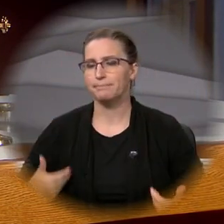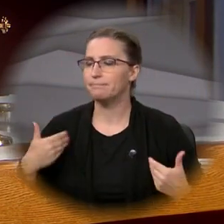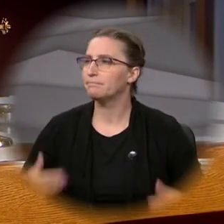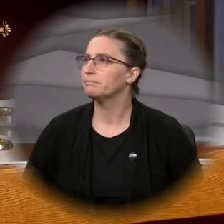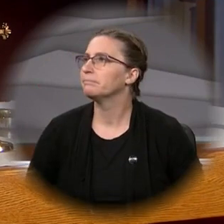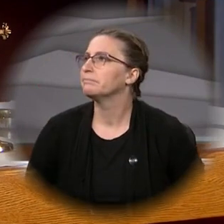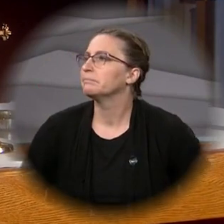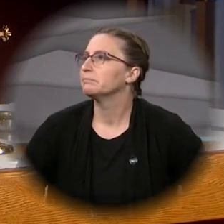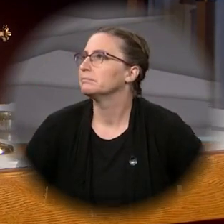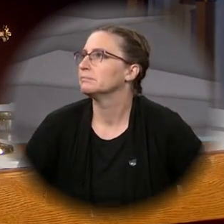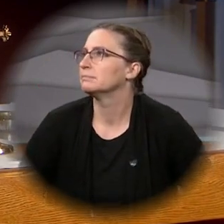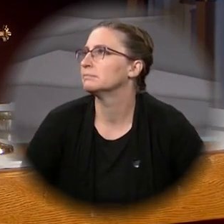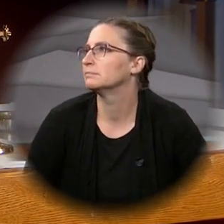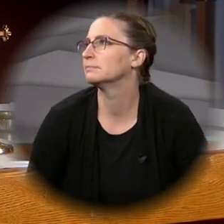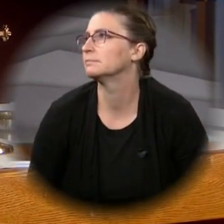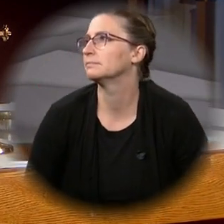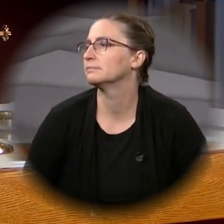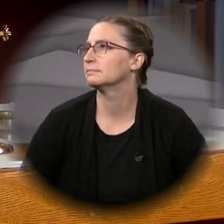of me.